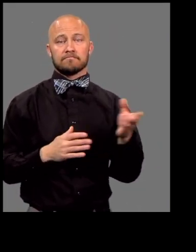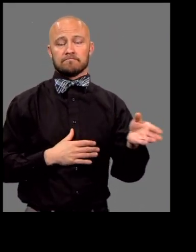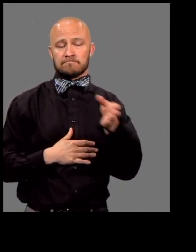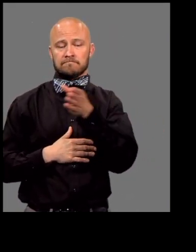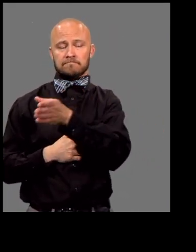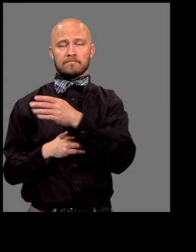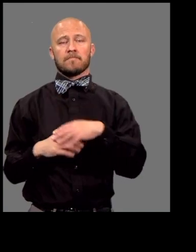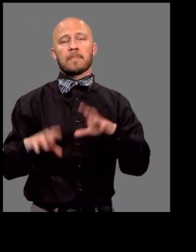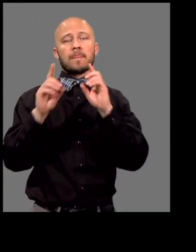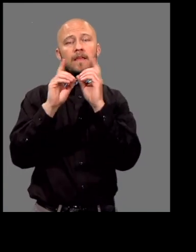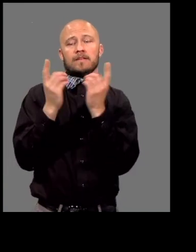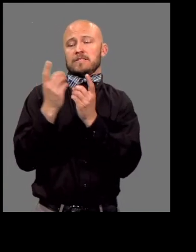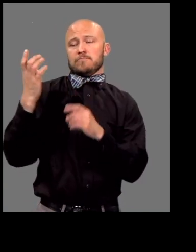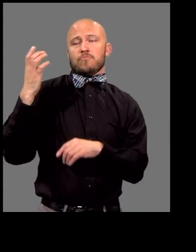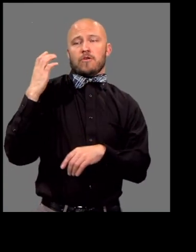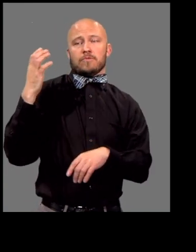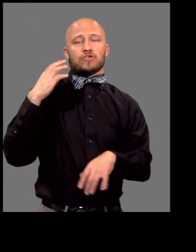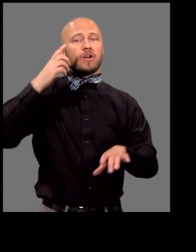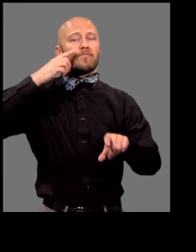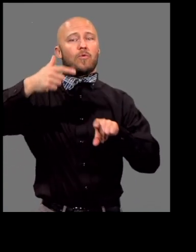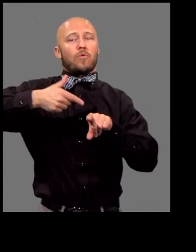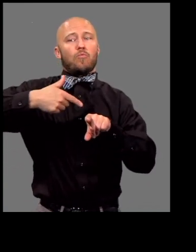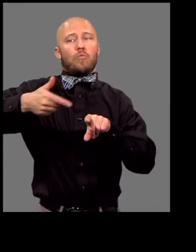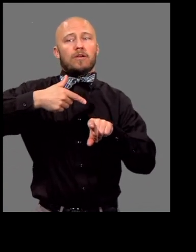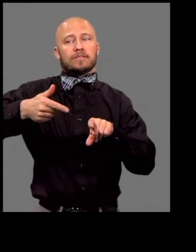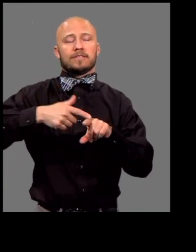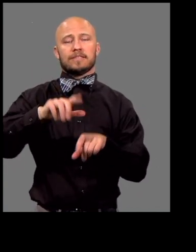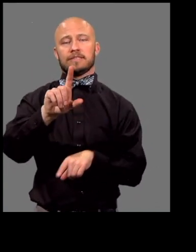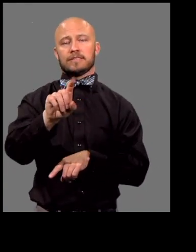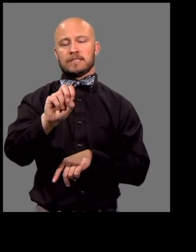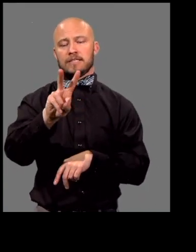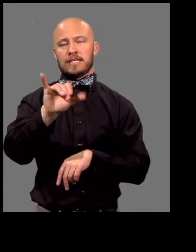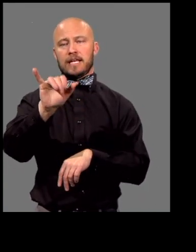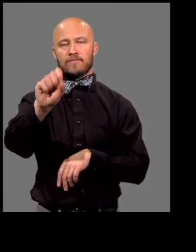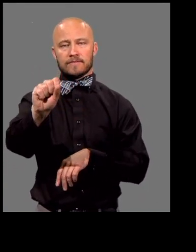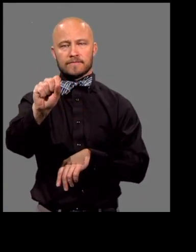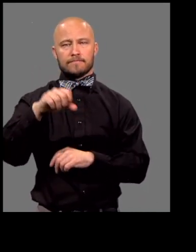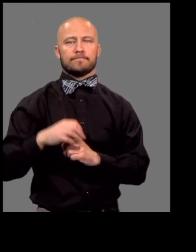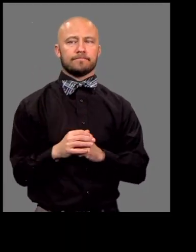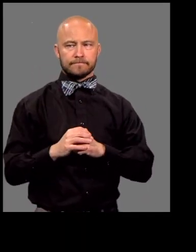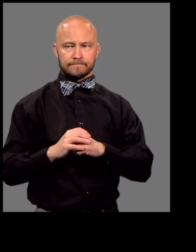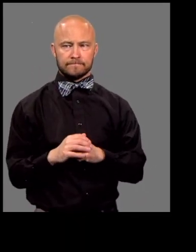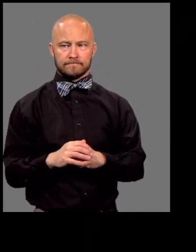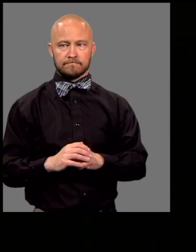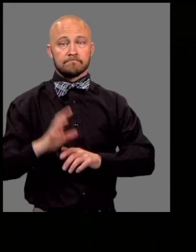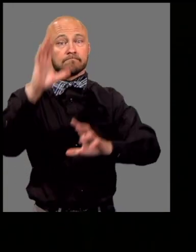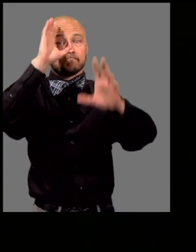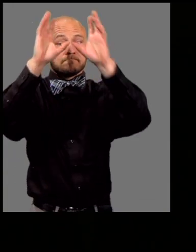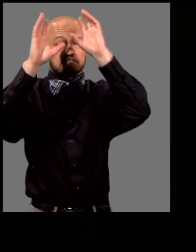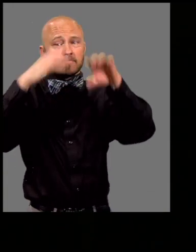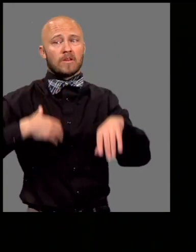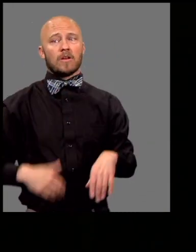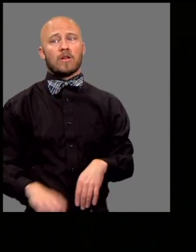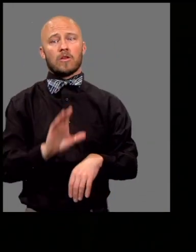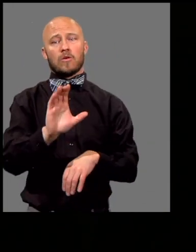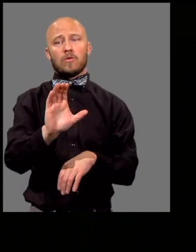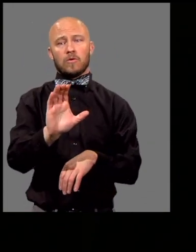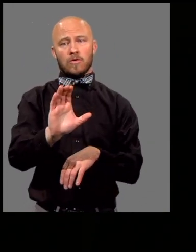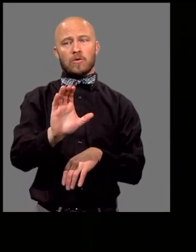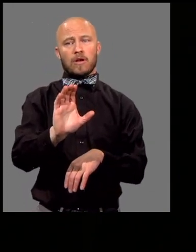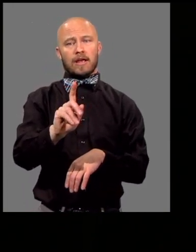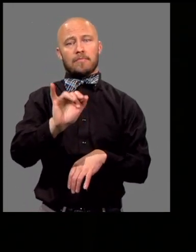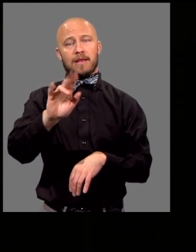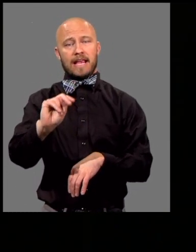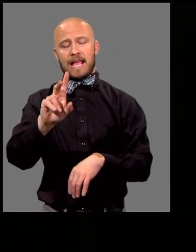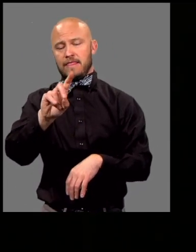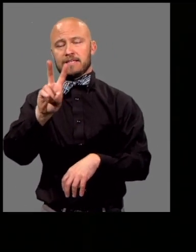And now I'd like to introduce the department chair for welding, Mr. Catlin Davis. Hi, I'm Catlin Davis, program manager of